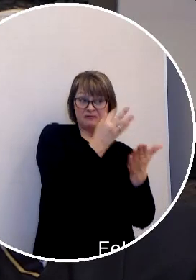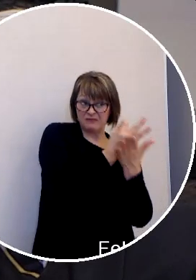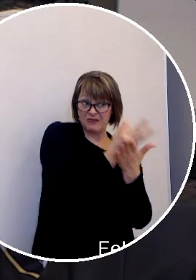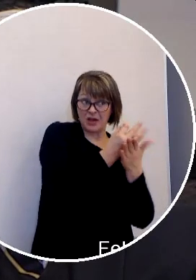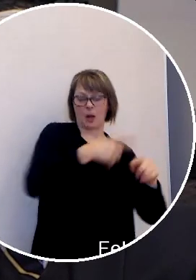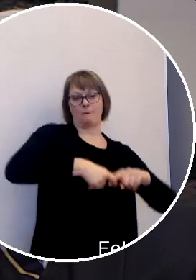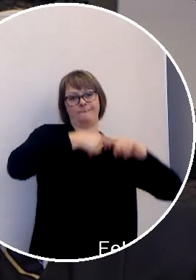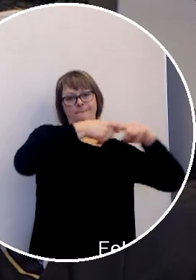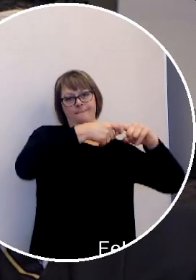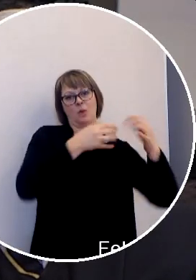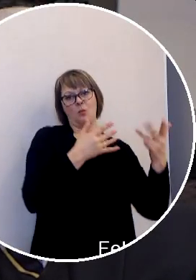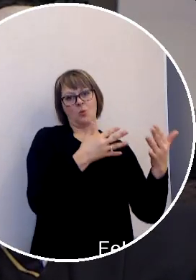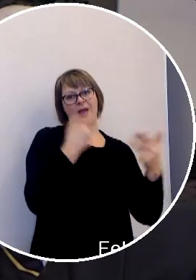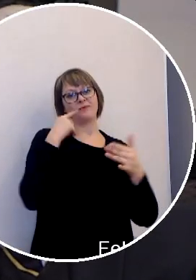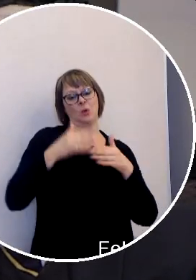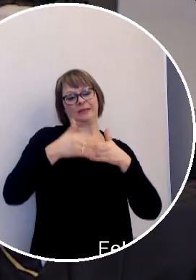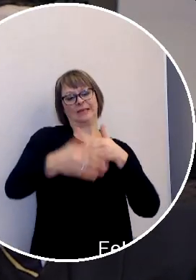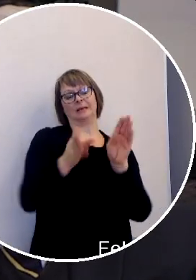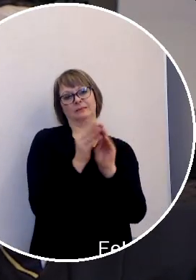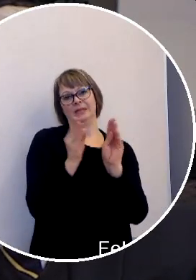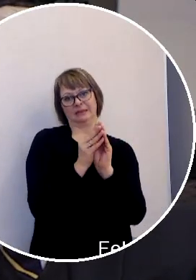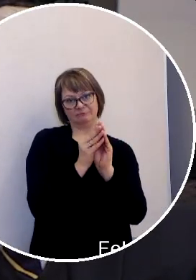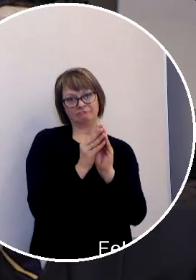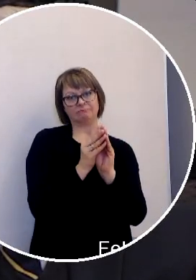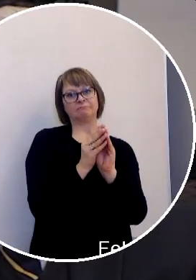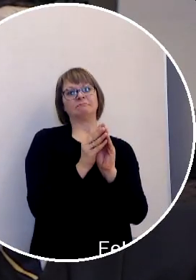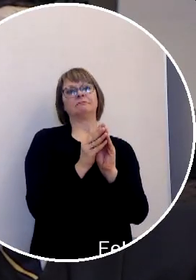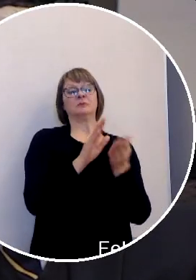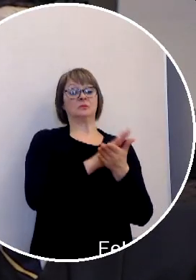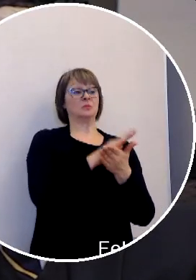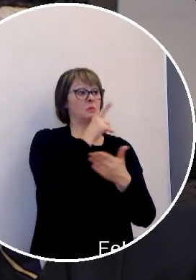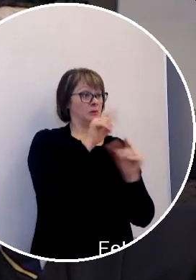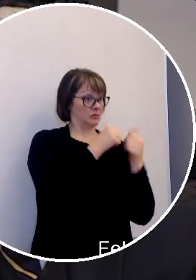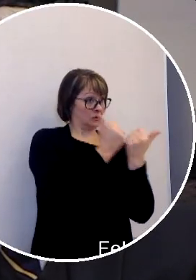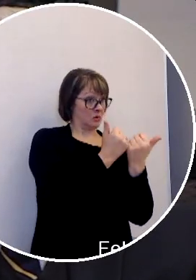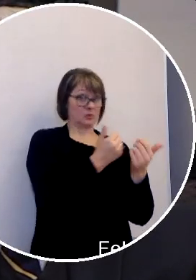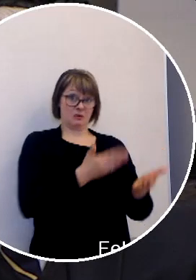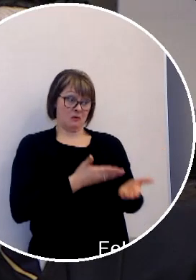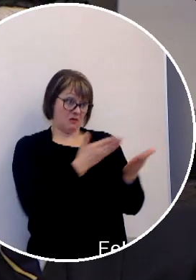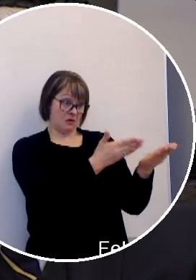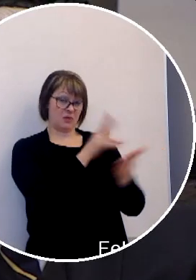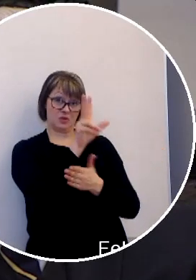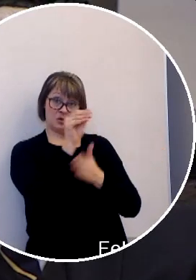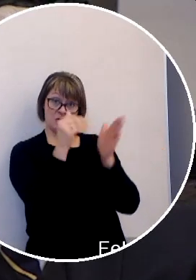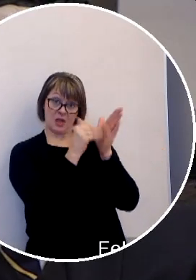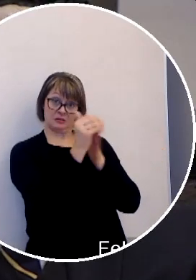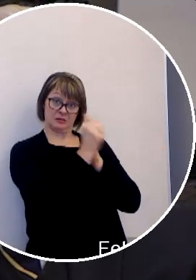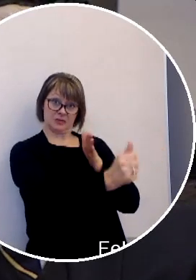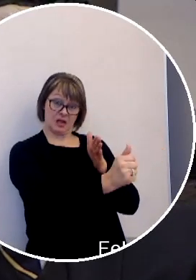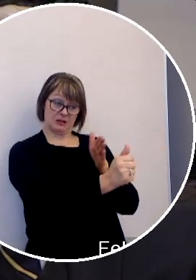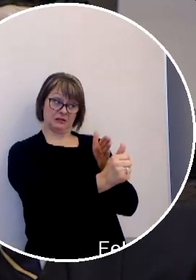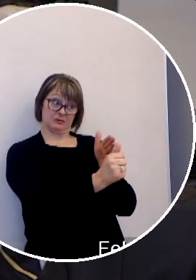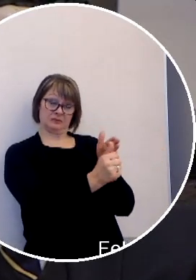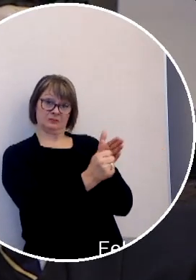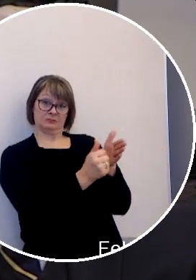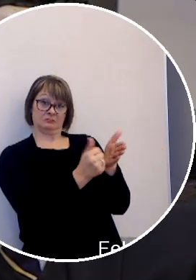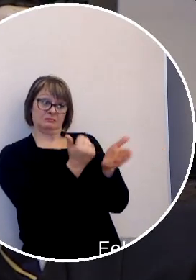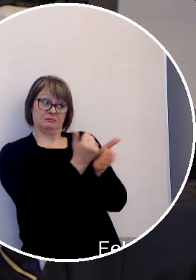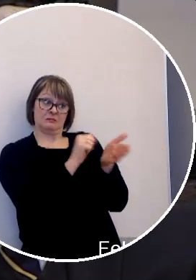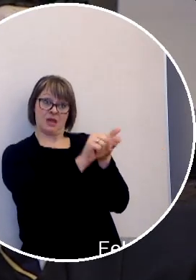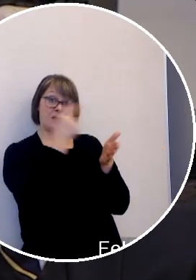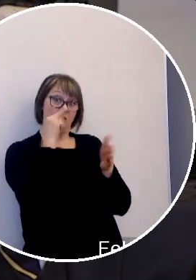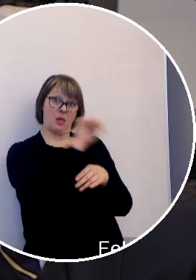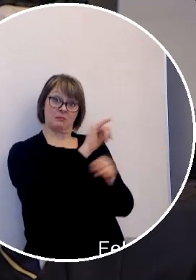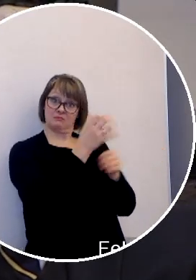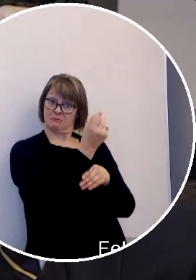hold until the next meeting or conference call. And after the School Lunch Association was offered the $30,000 to cover the cost of the increase,